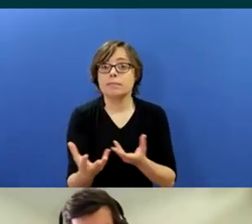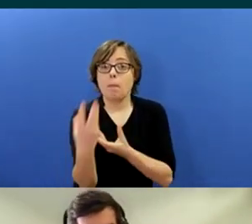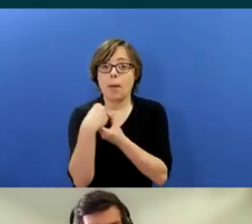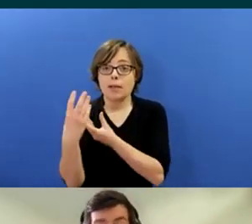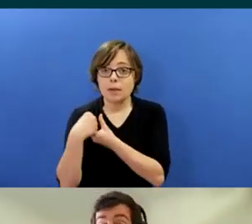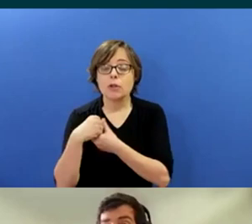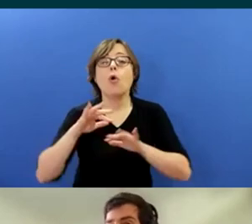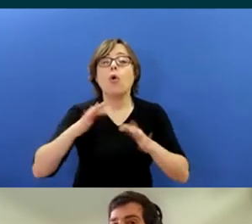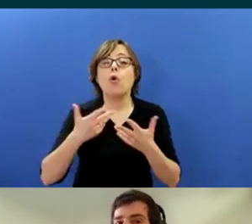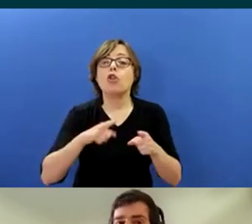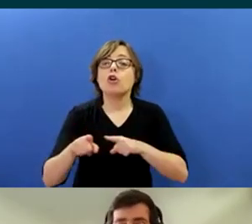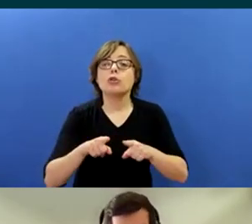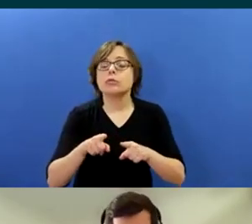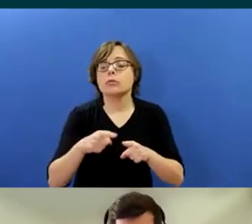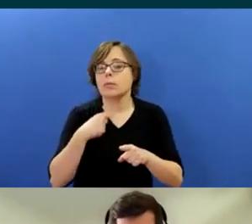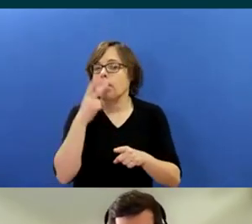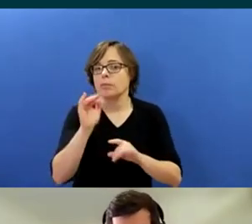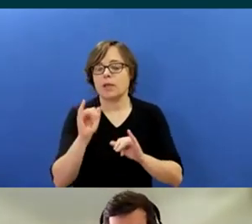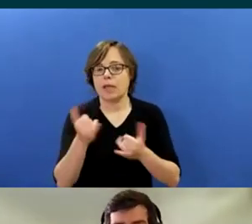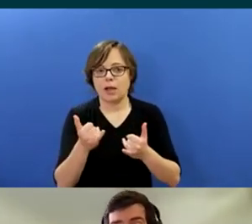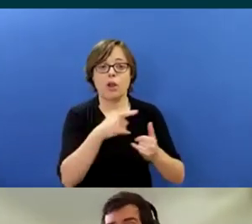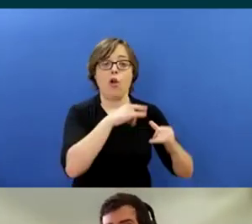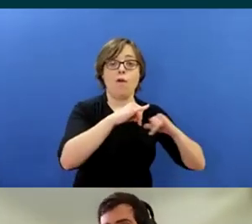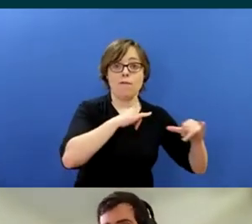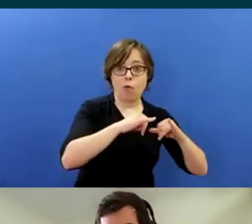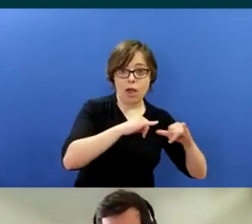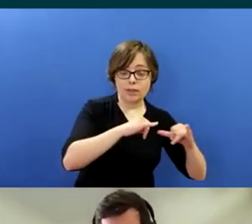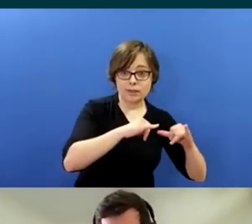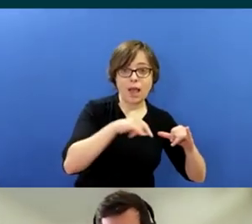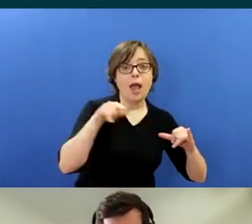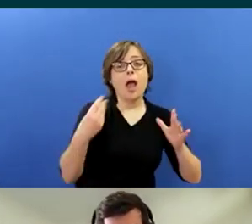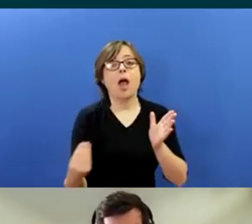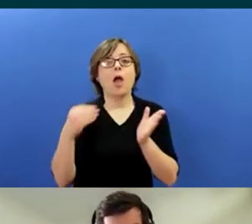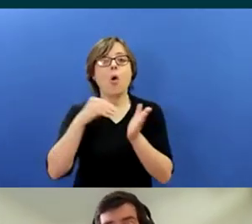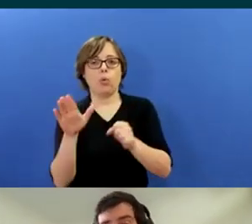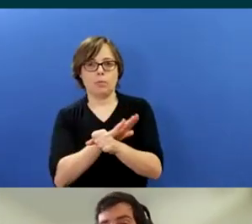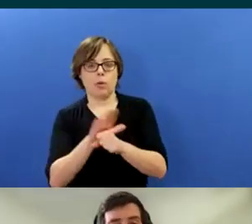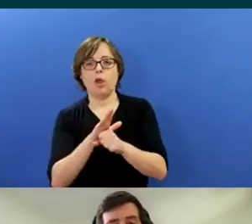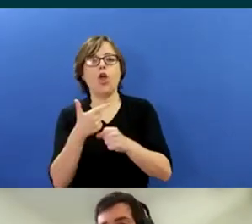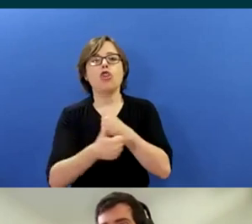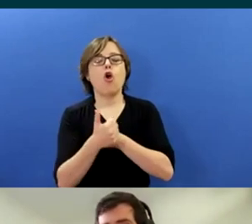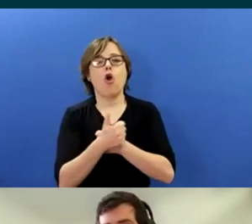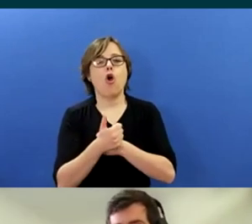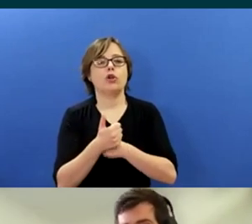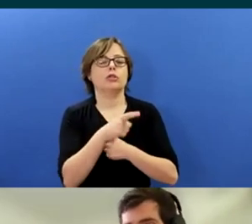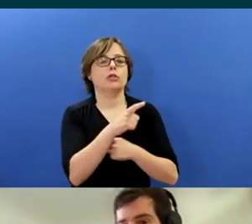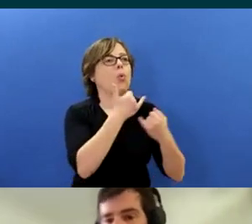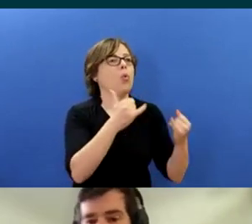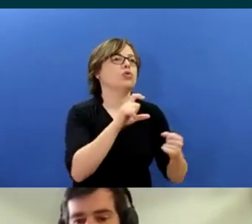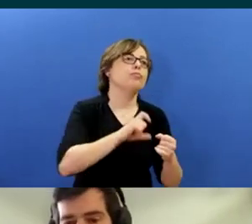is not intended to replace the existing workshops or roundtables or world cafes, but always to complement them.